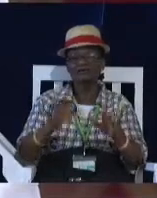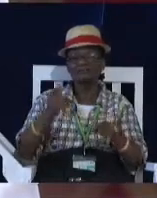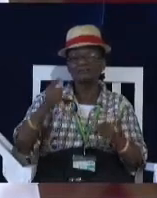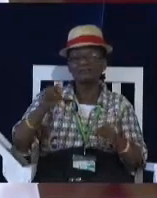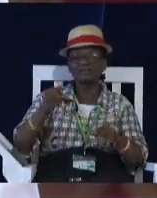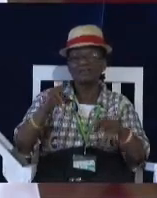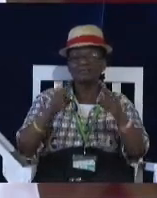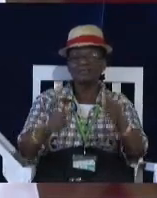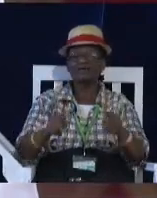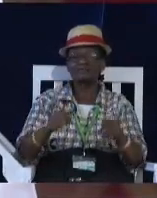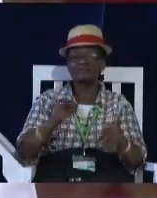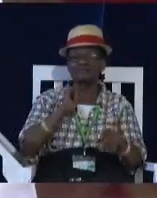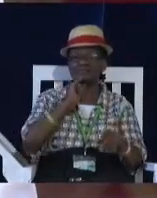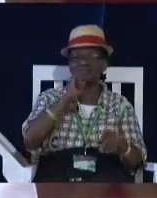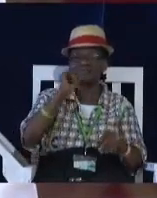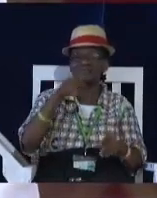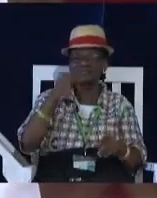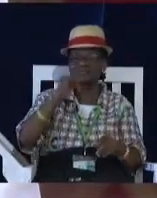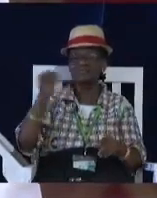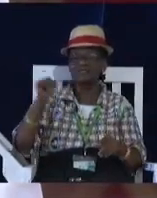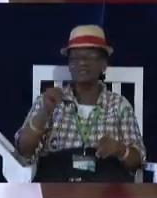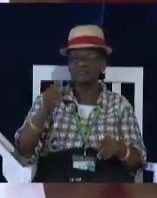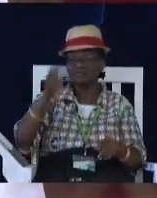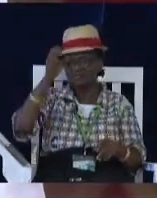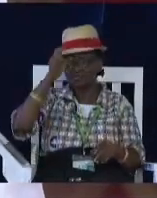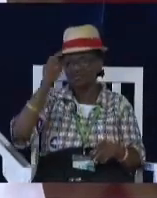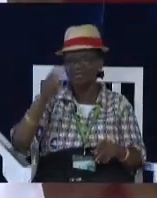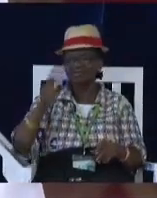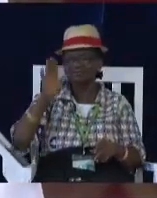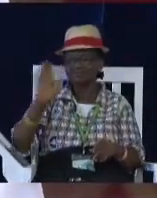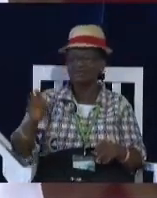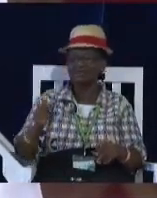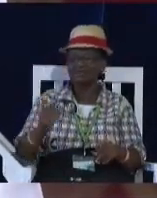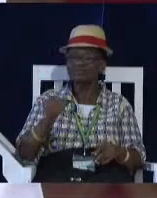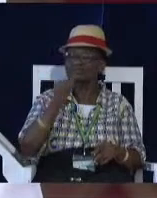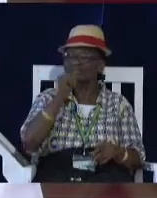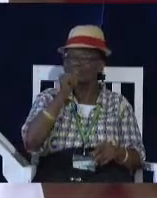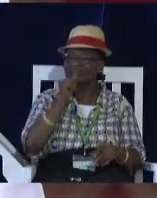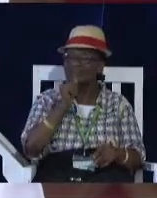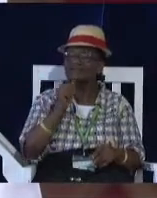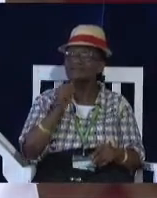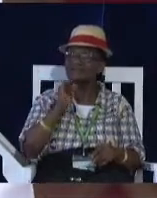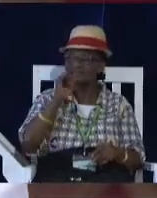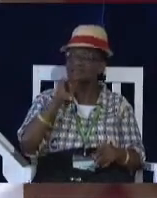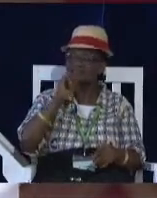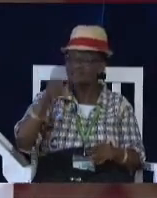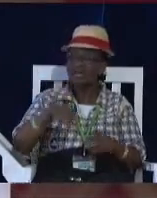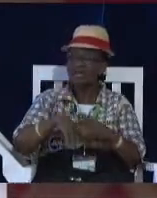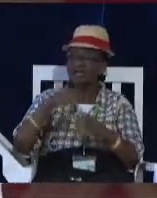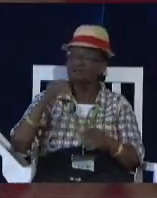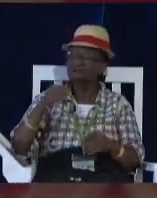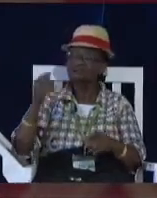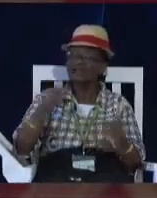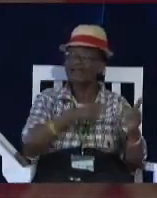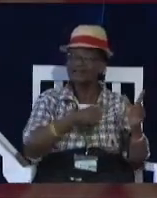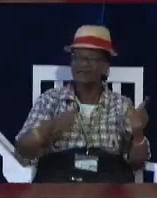Satan, your secret is out. The Lord asked me to tell you, I will confirm it to you.